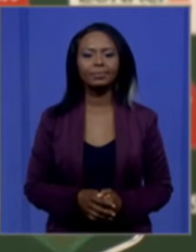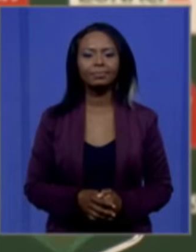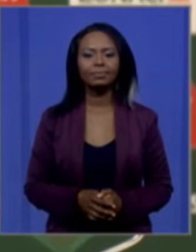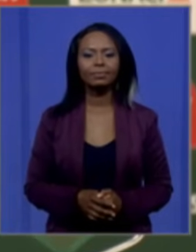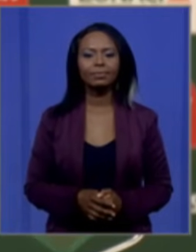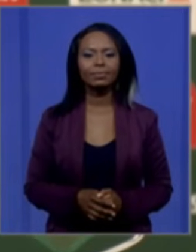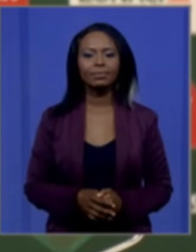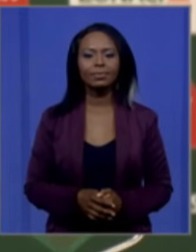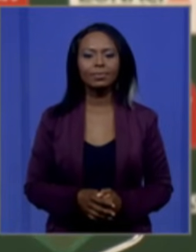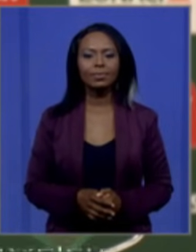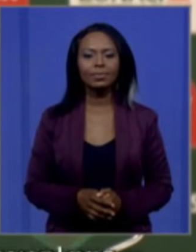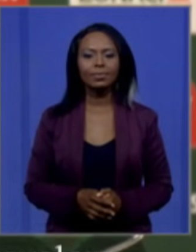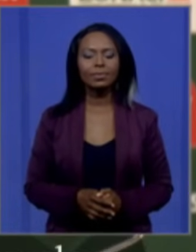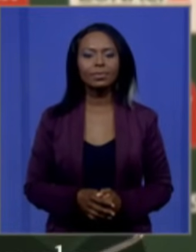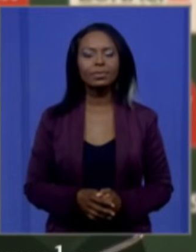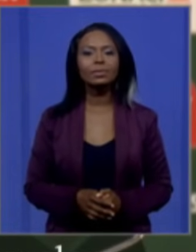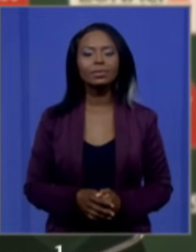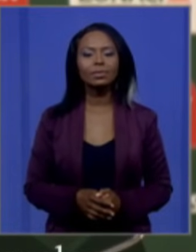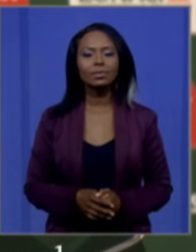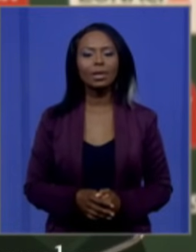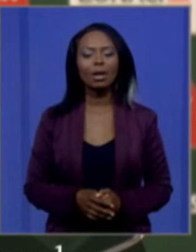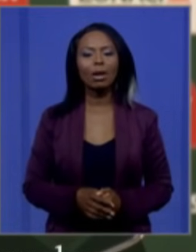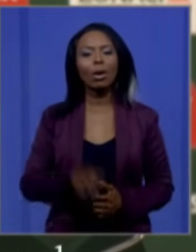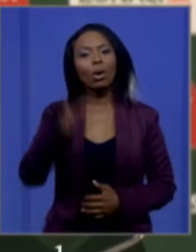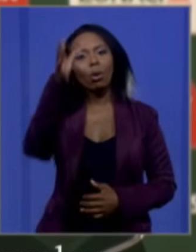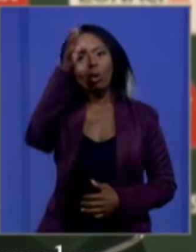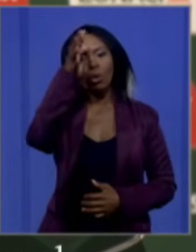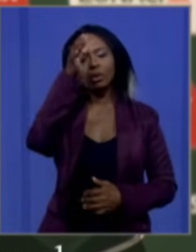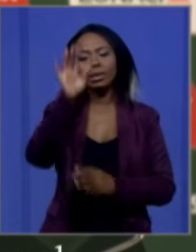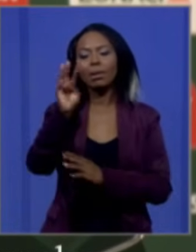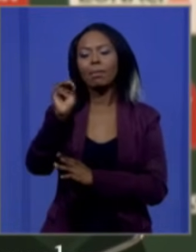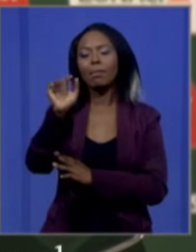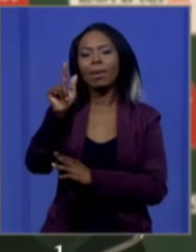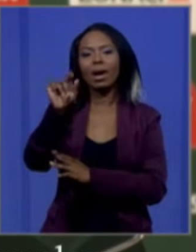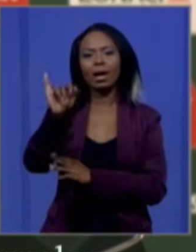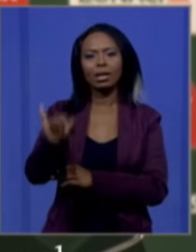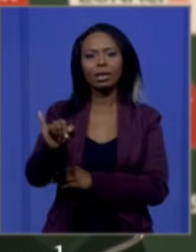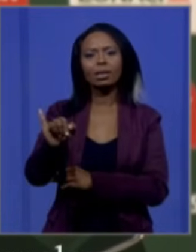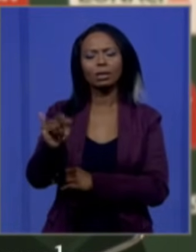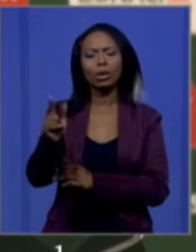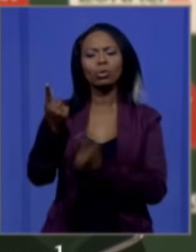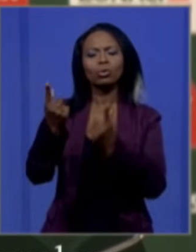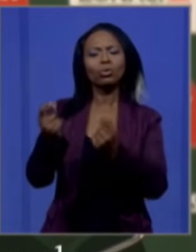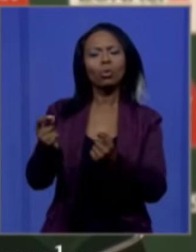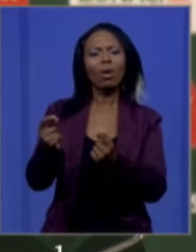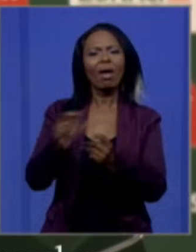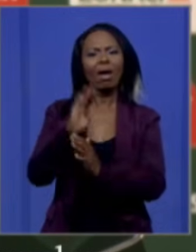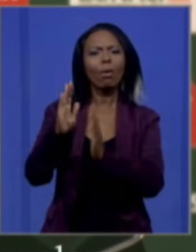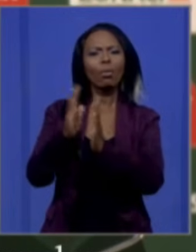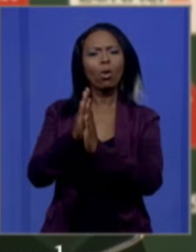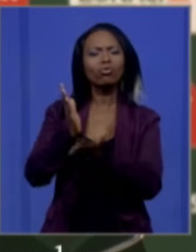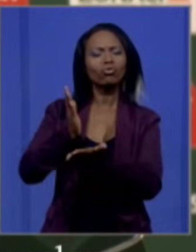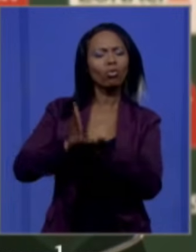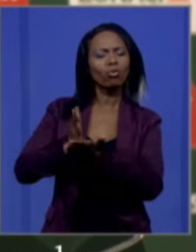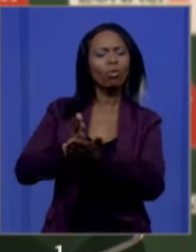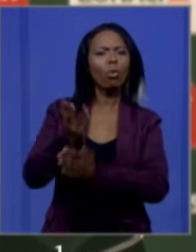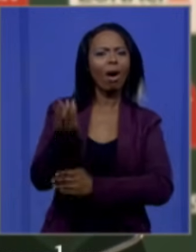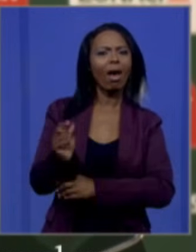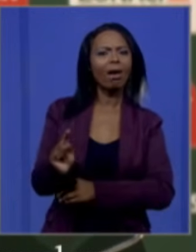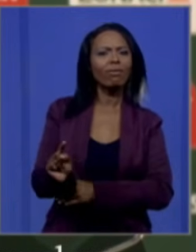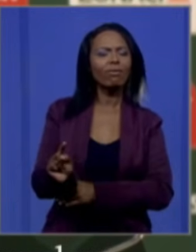I think the coach of Mali saw what he had to do, and they were stronger in